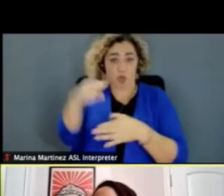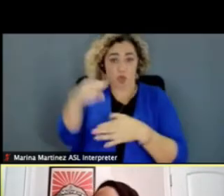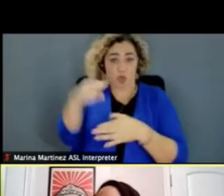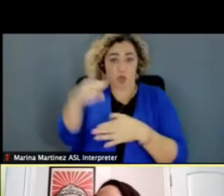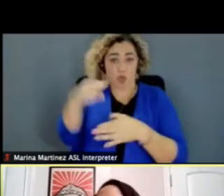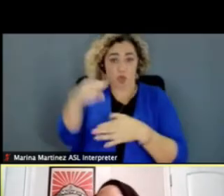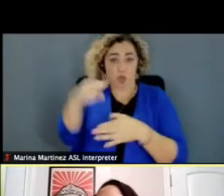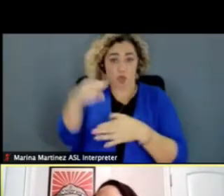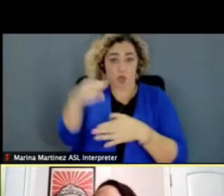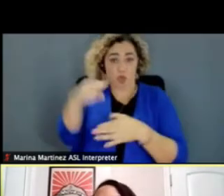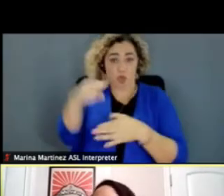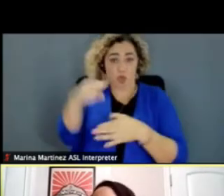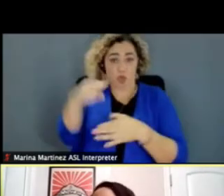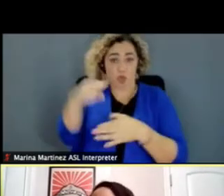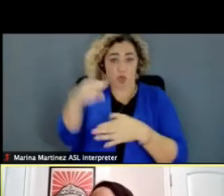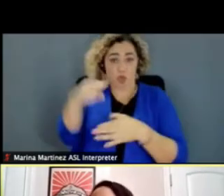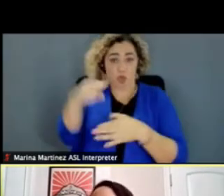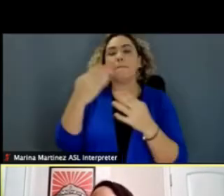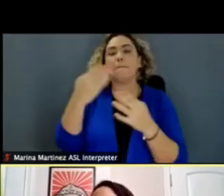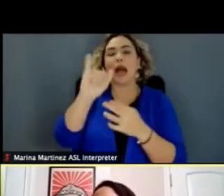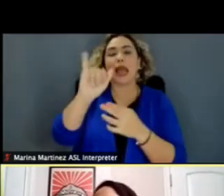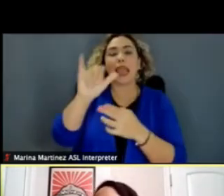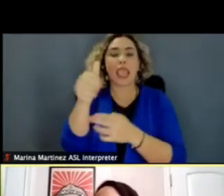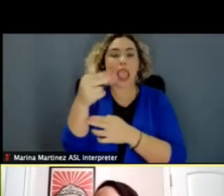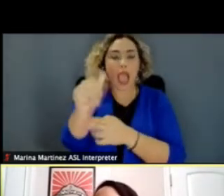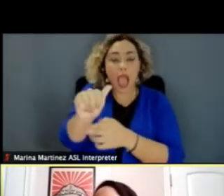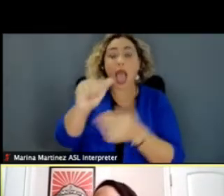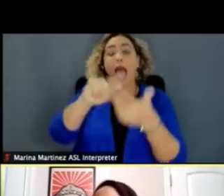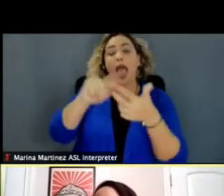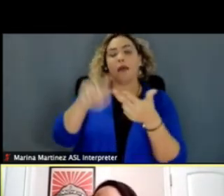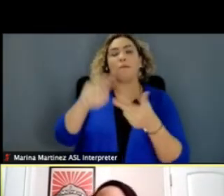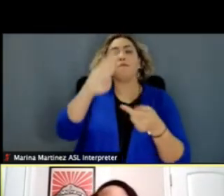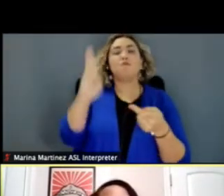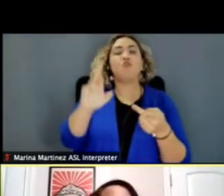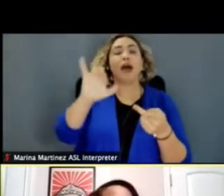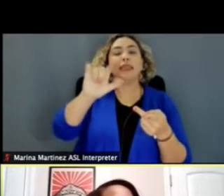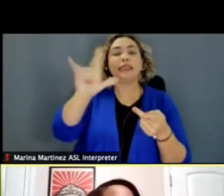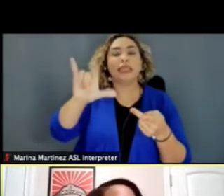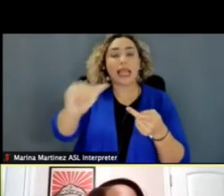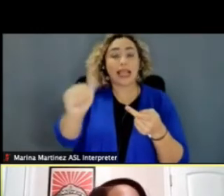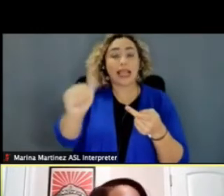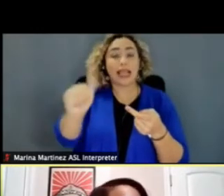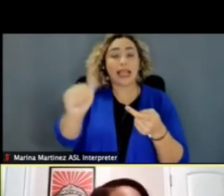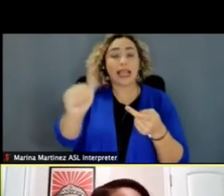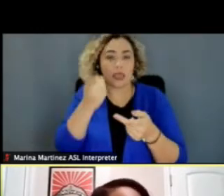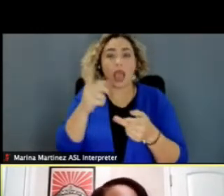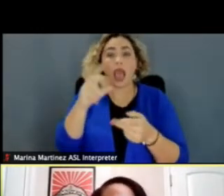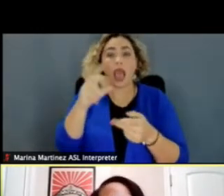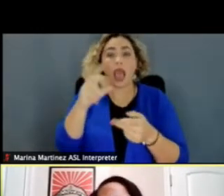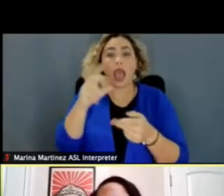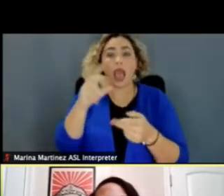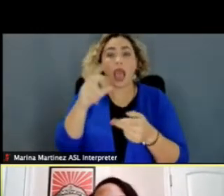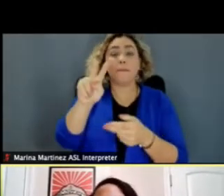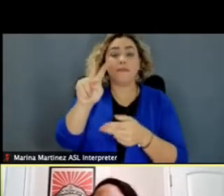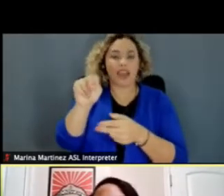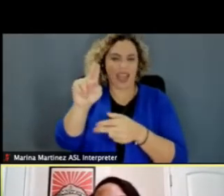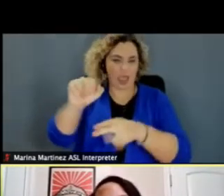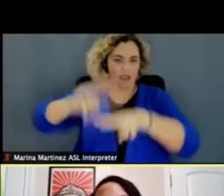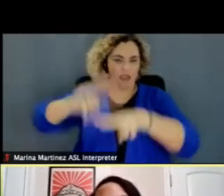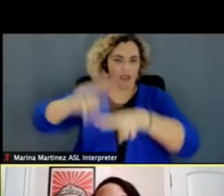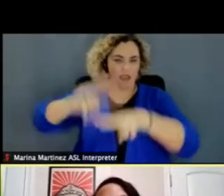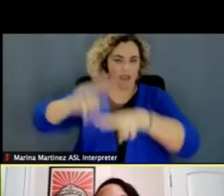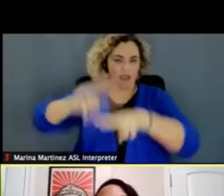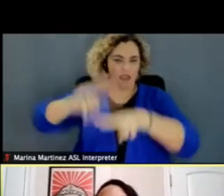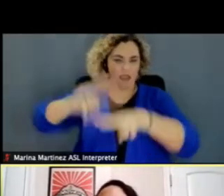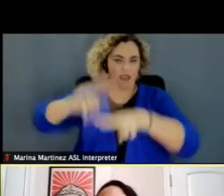São Paulo, Brazil, and Bahia, as well as Brasilia, and most recently in Havana, Cuba. So these works